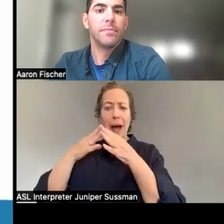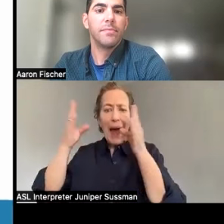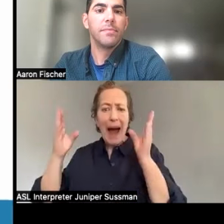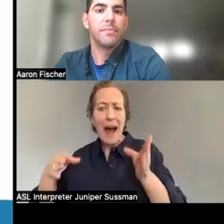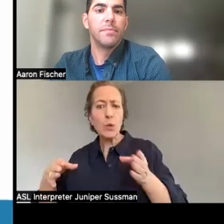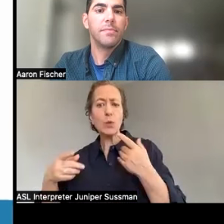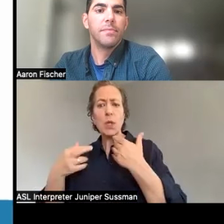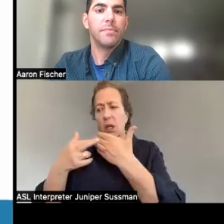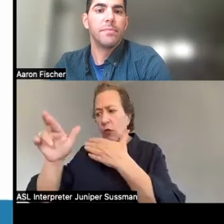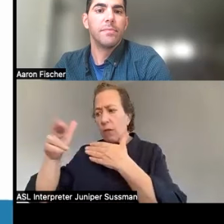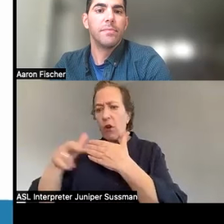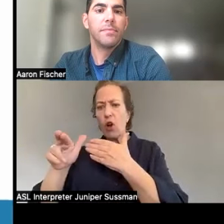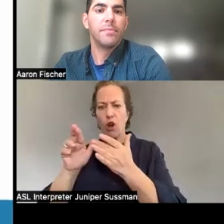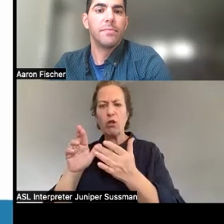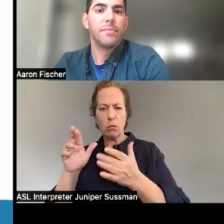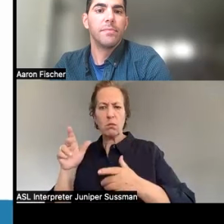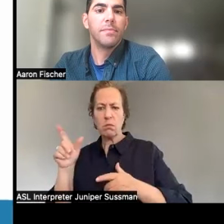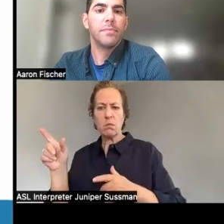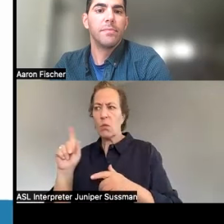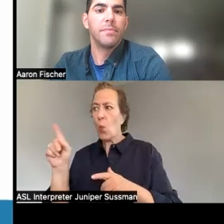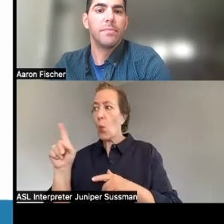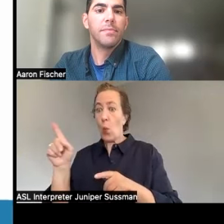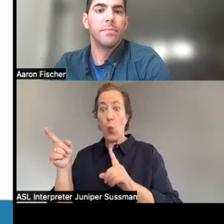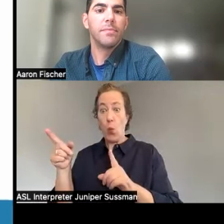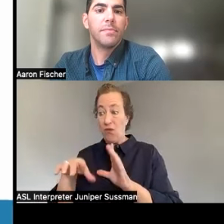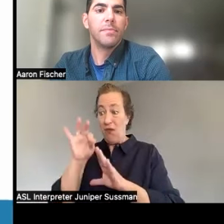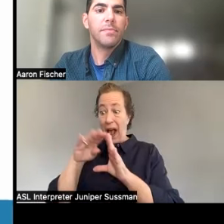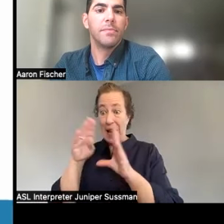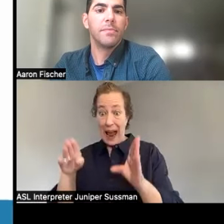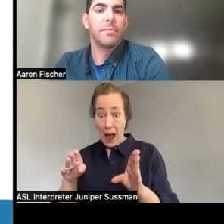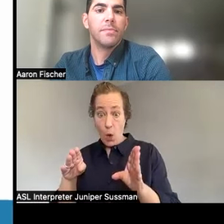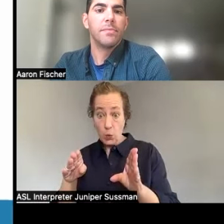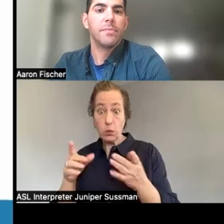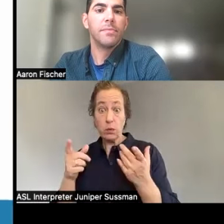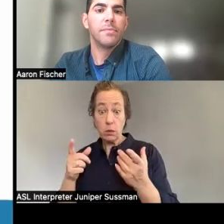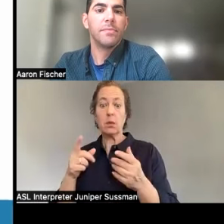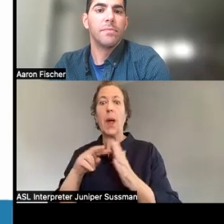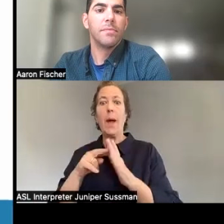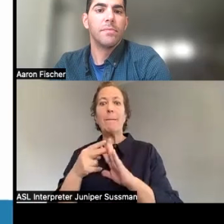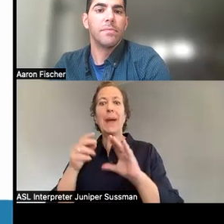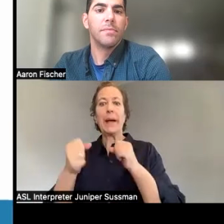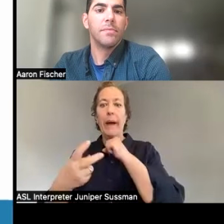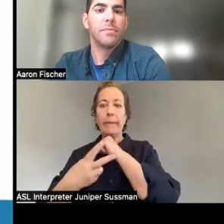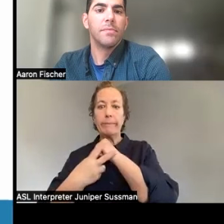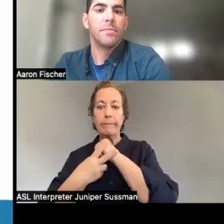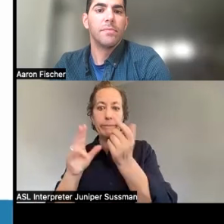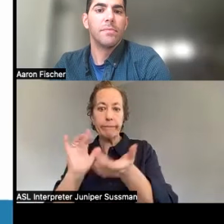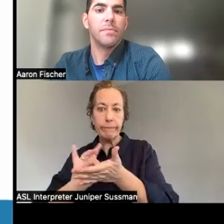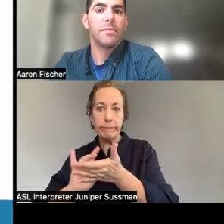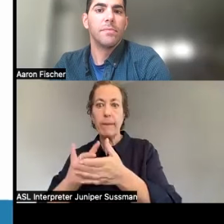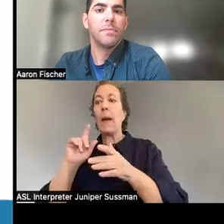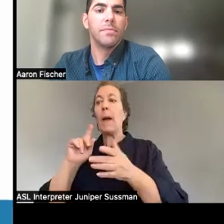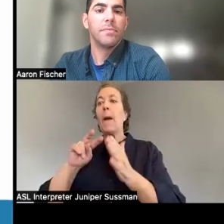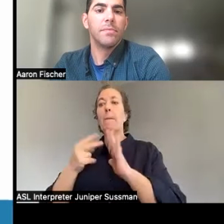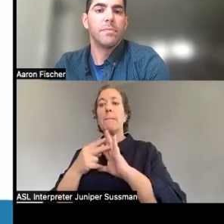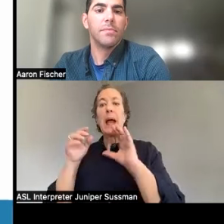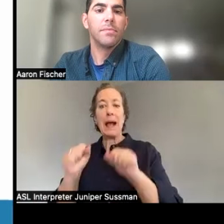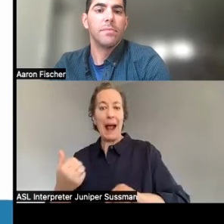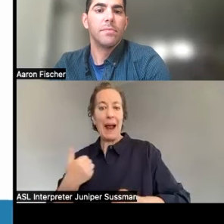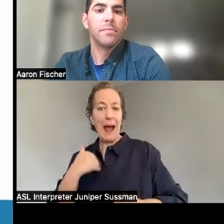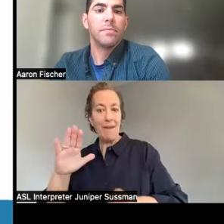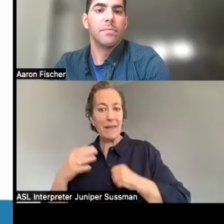would allow him to store his medication, have his comfort animal or his service animal, and they